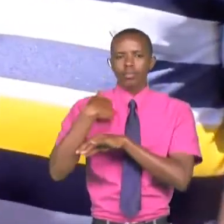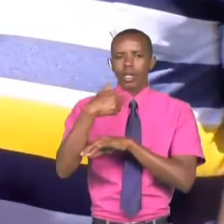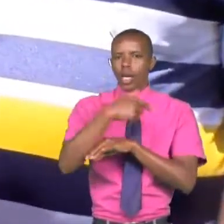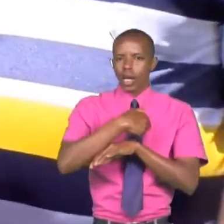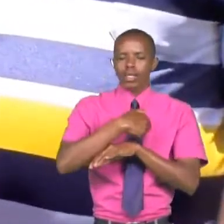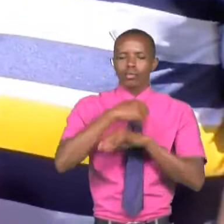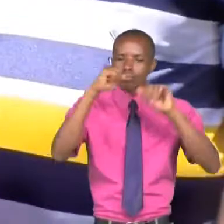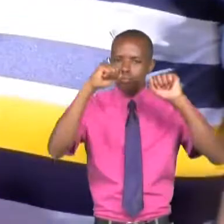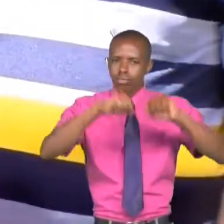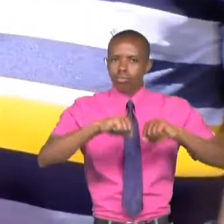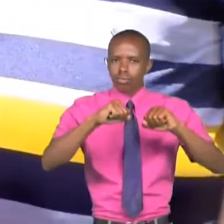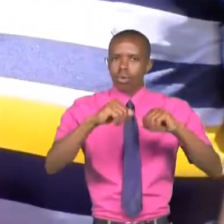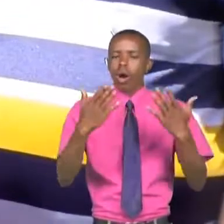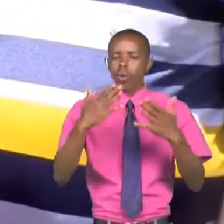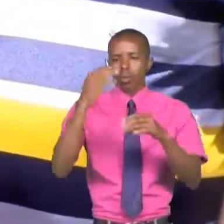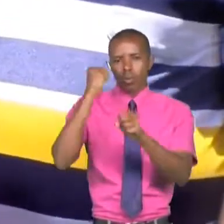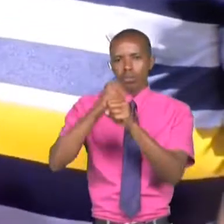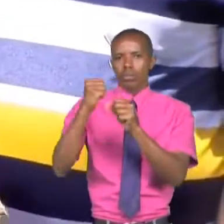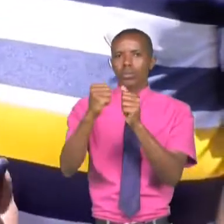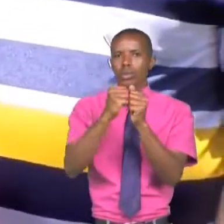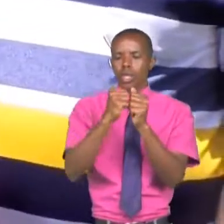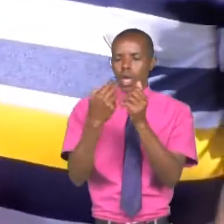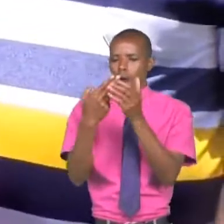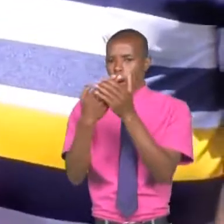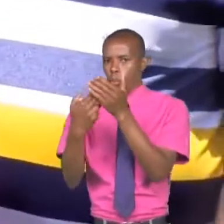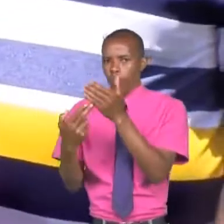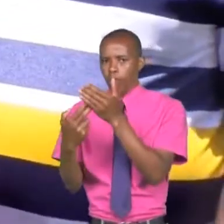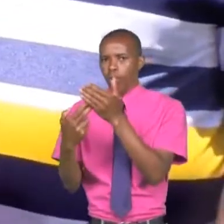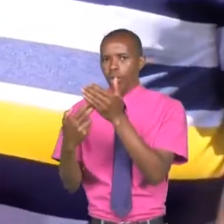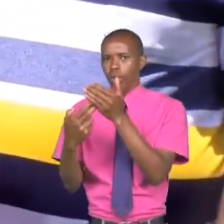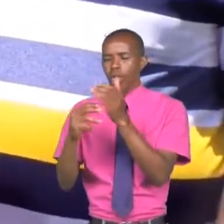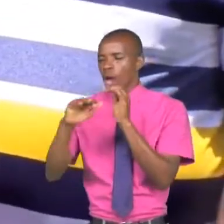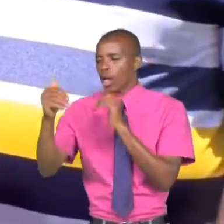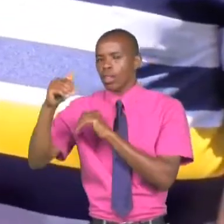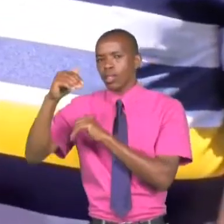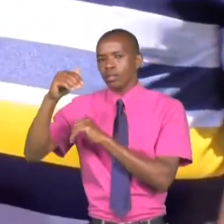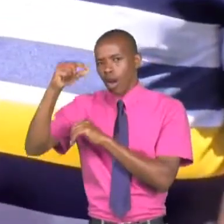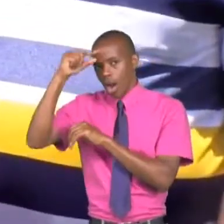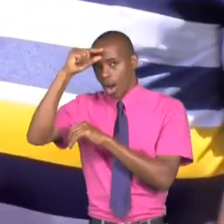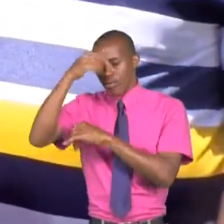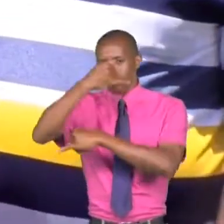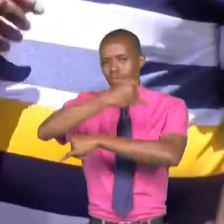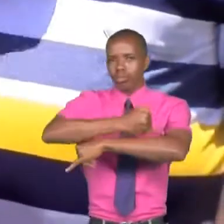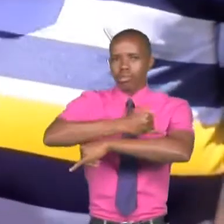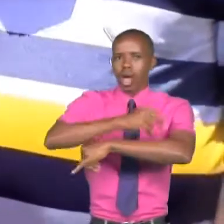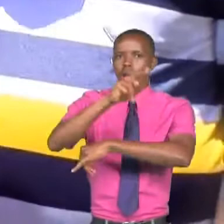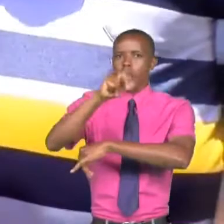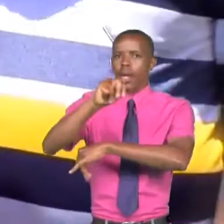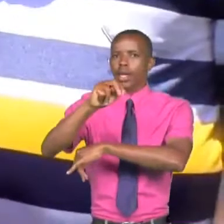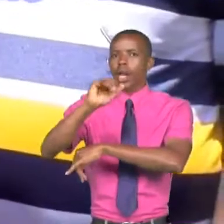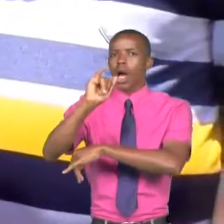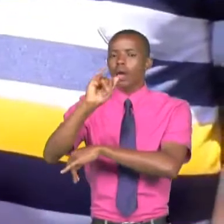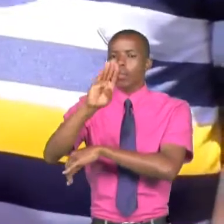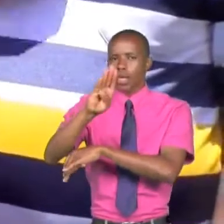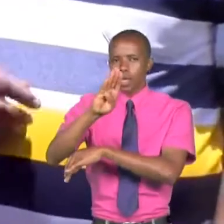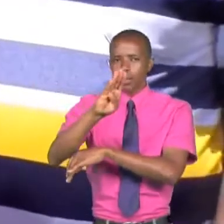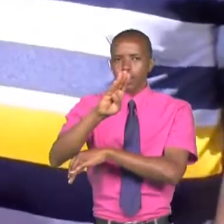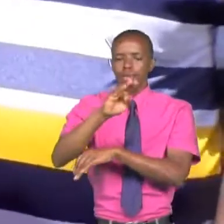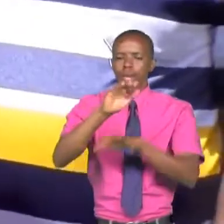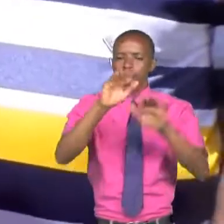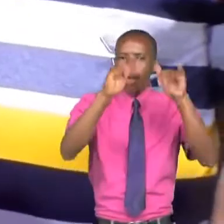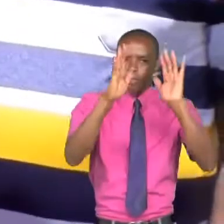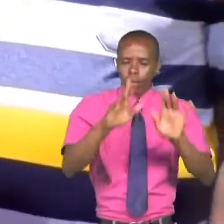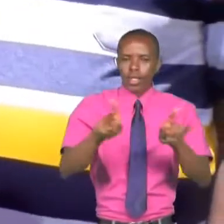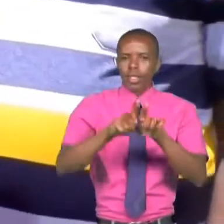generally how we will be collaborating both from other government institutions such as NIB, the farmers, and the